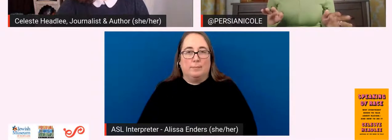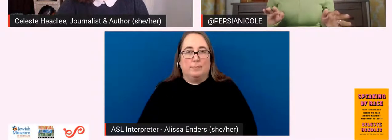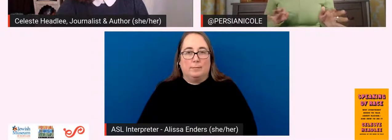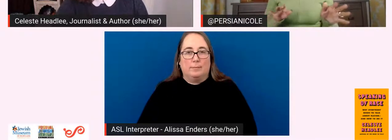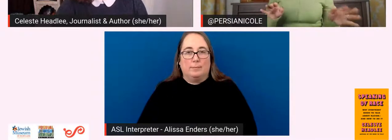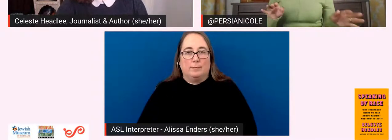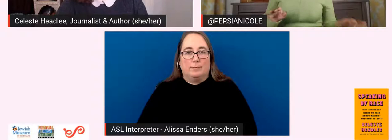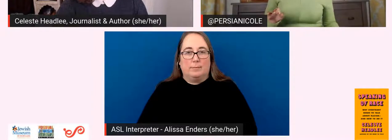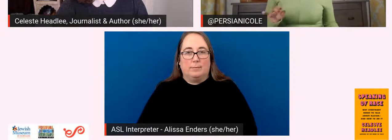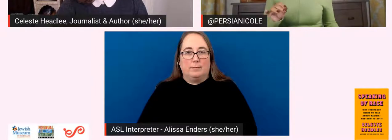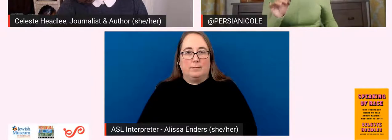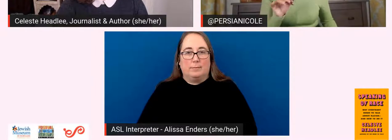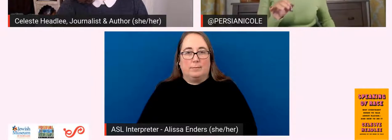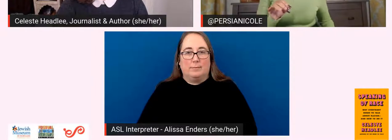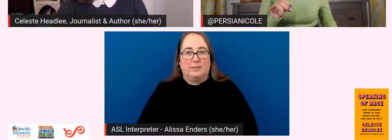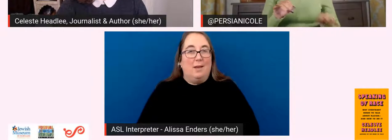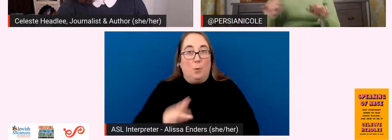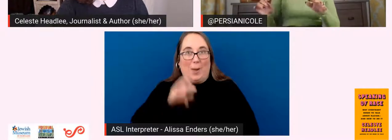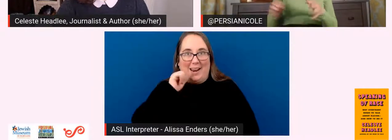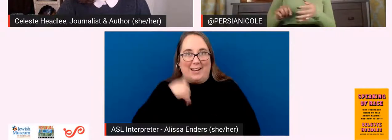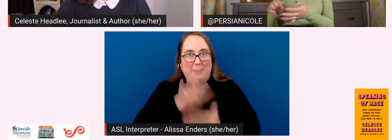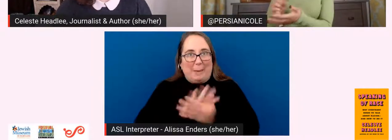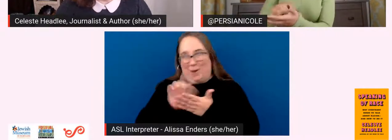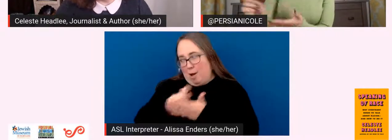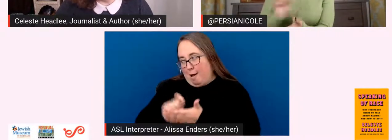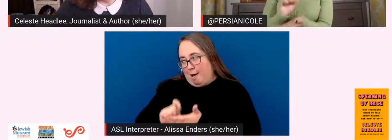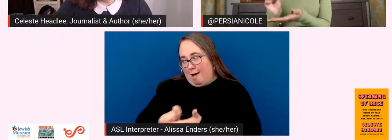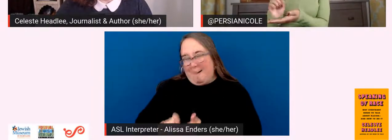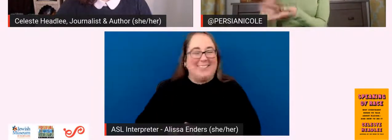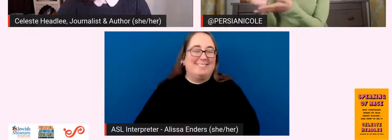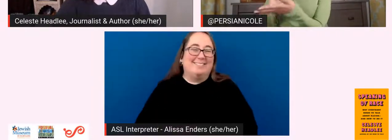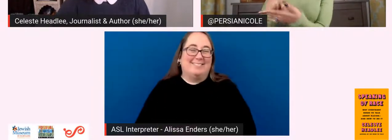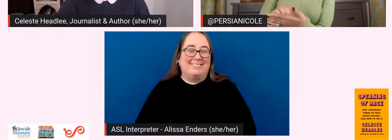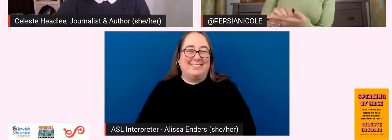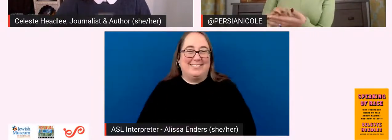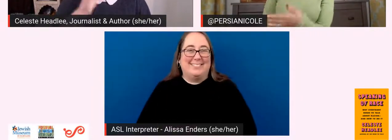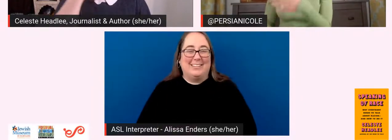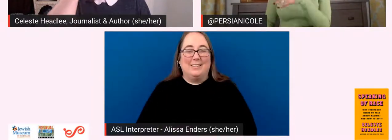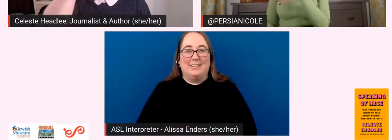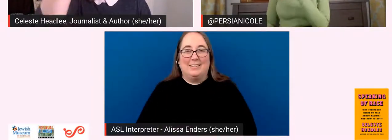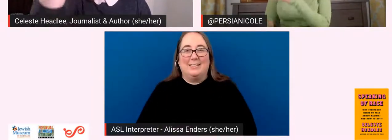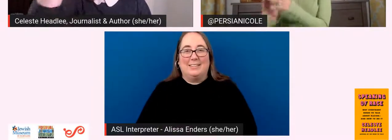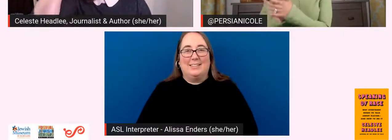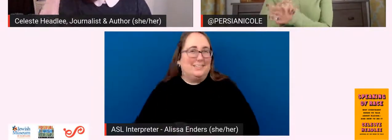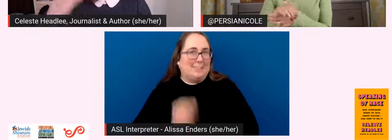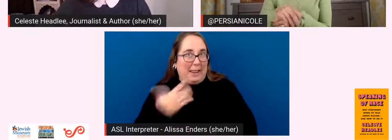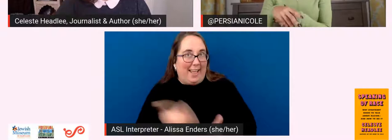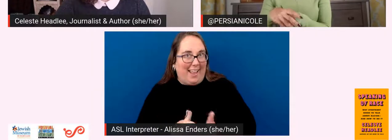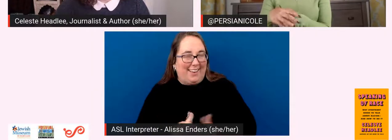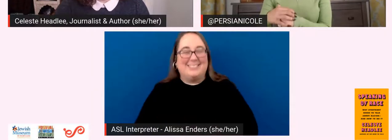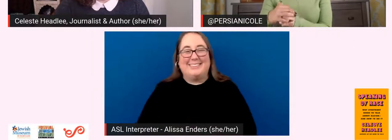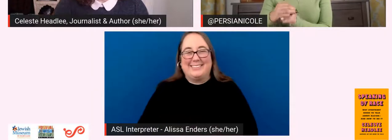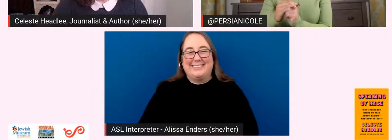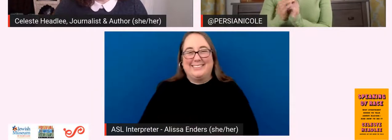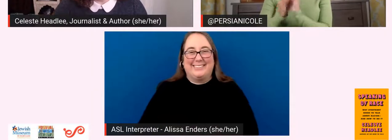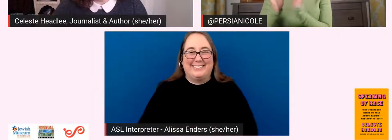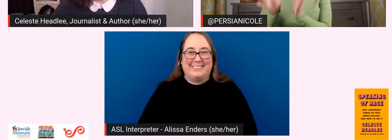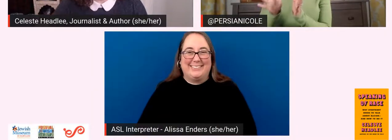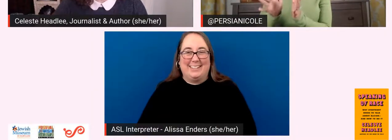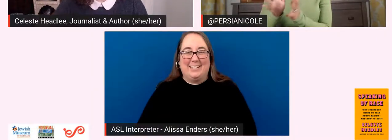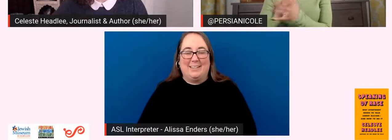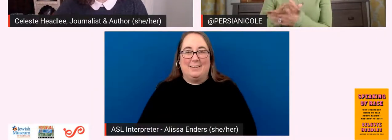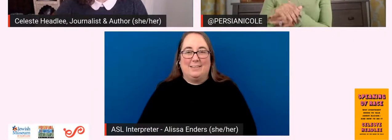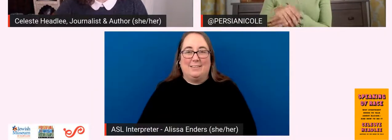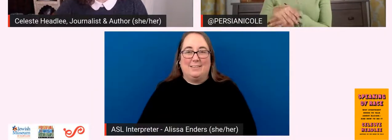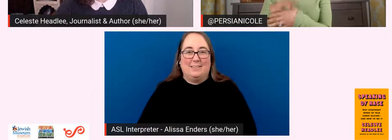Why didn't I have my pen and paper ready for these notes? I didn't, like, I'm like, hey, one more time. This is, I mean,